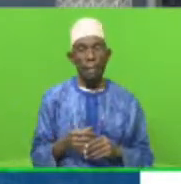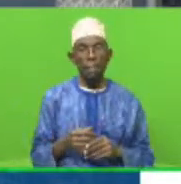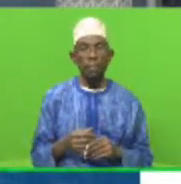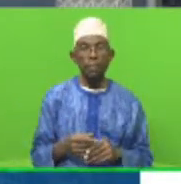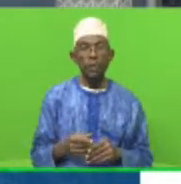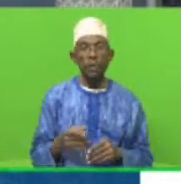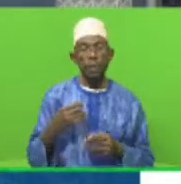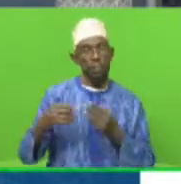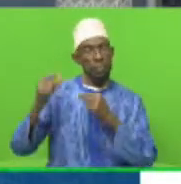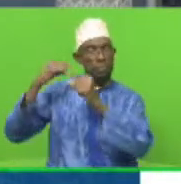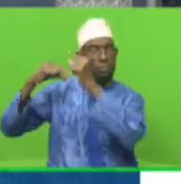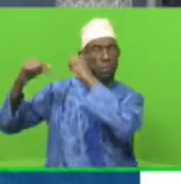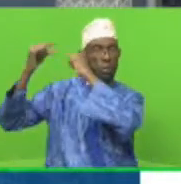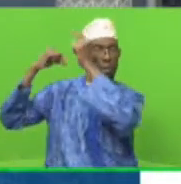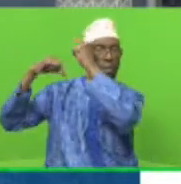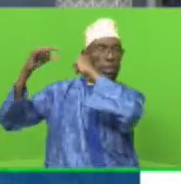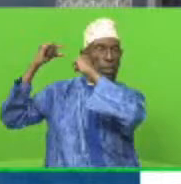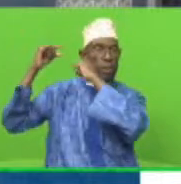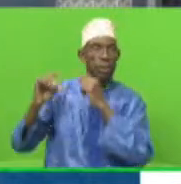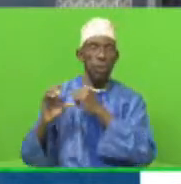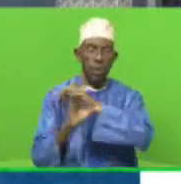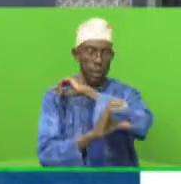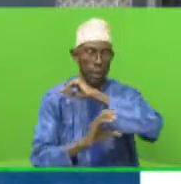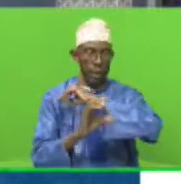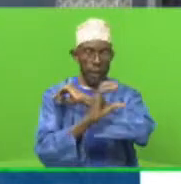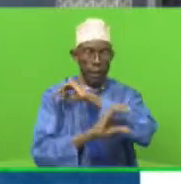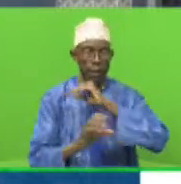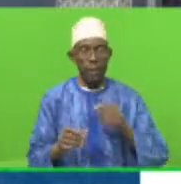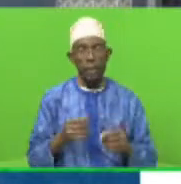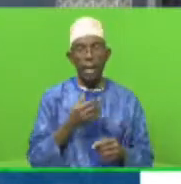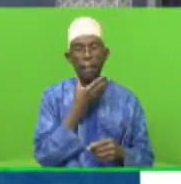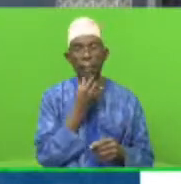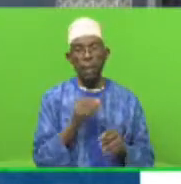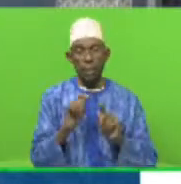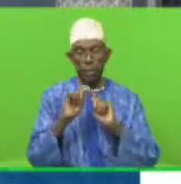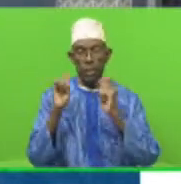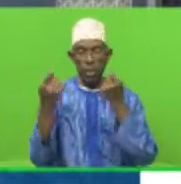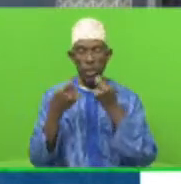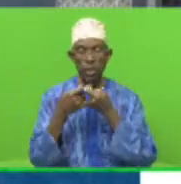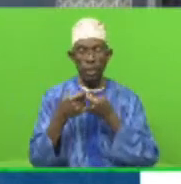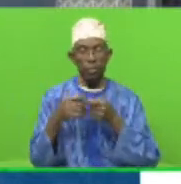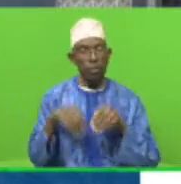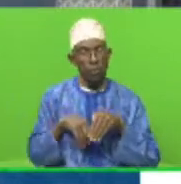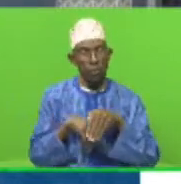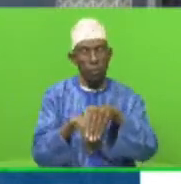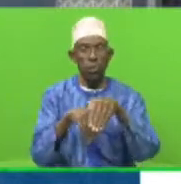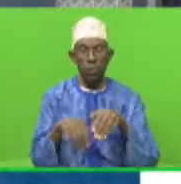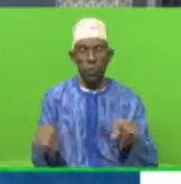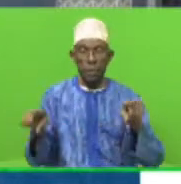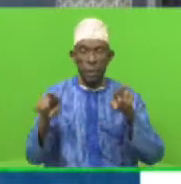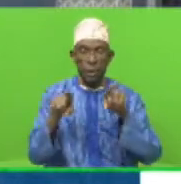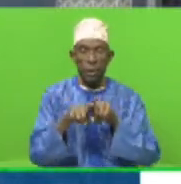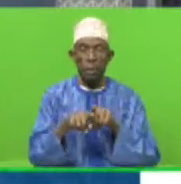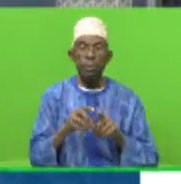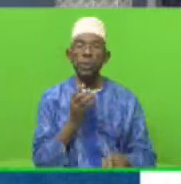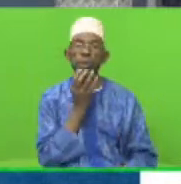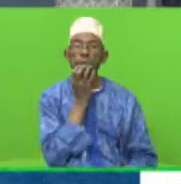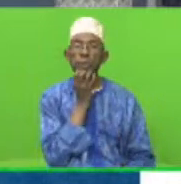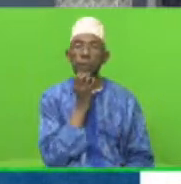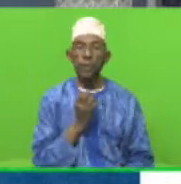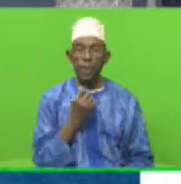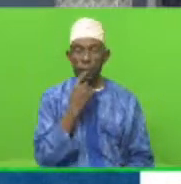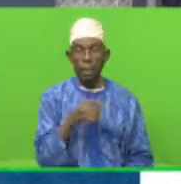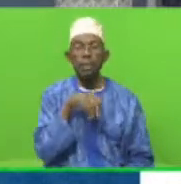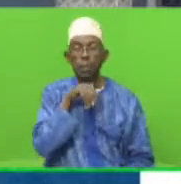Your forefathers, your countrymen, your tribe, you follow them. Exactly what the Jews used to tell the